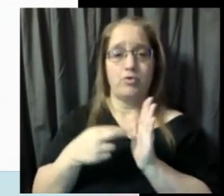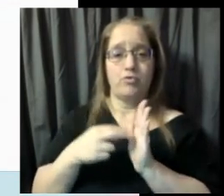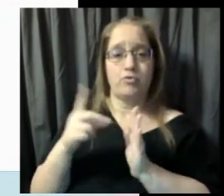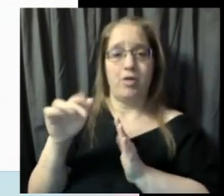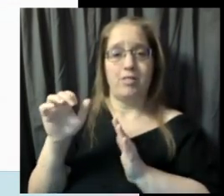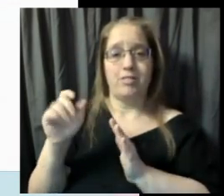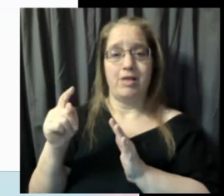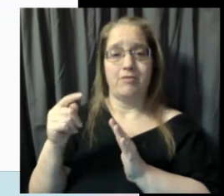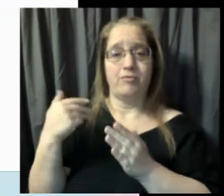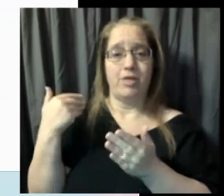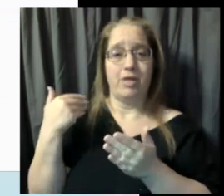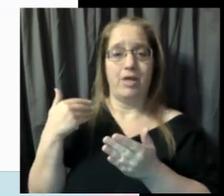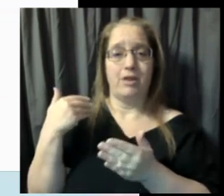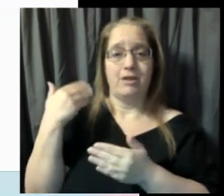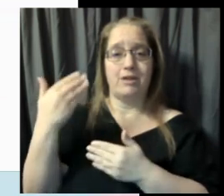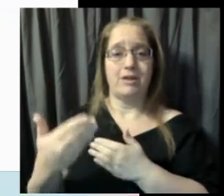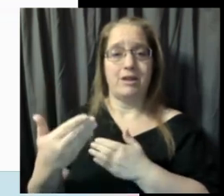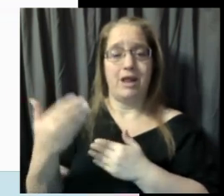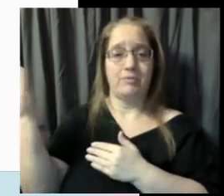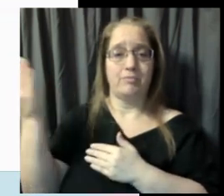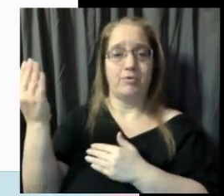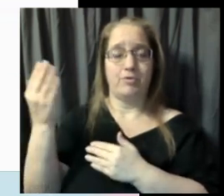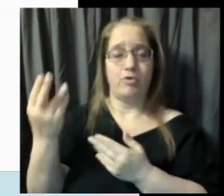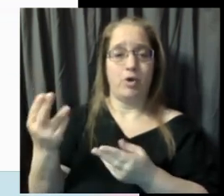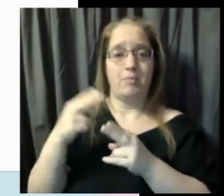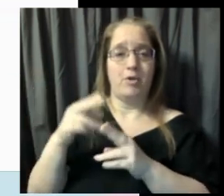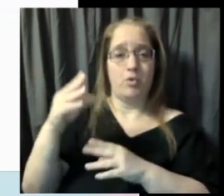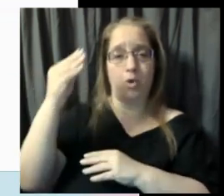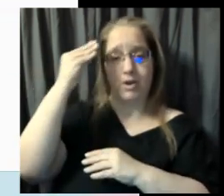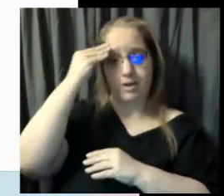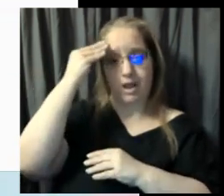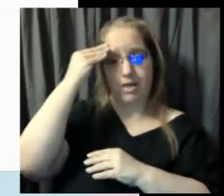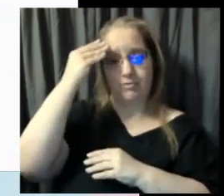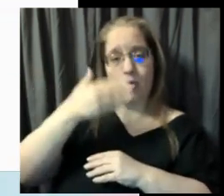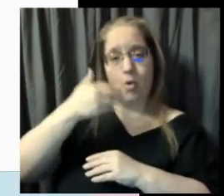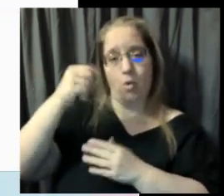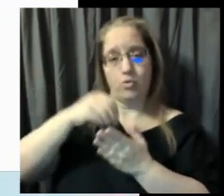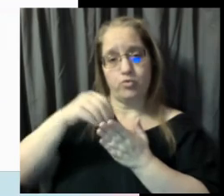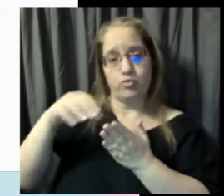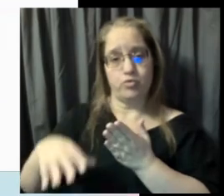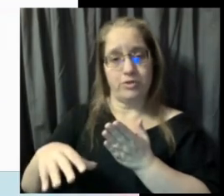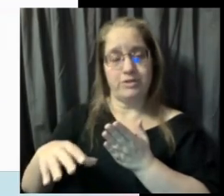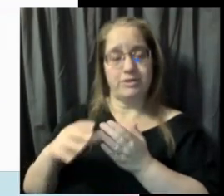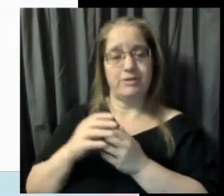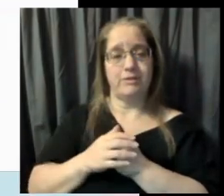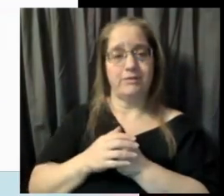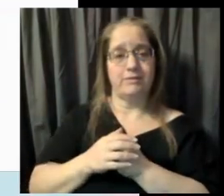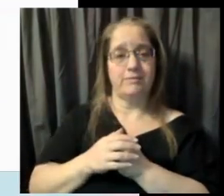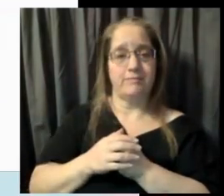registration links for the upcoming webinars, so you can build up your knowledge for, older students in